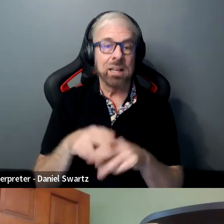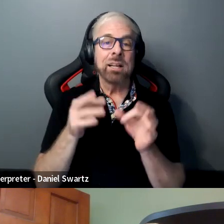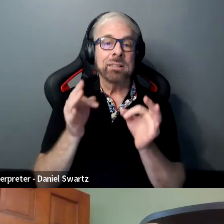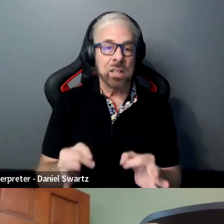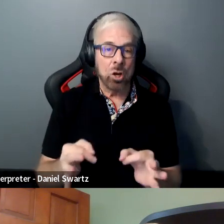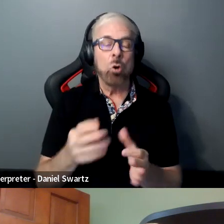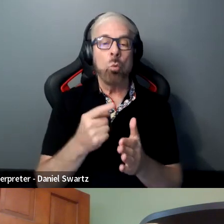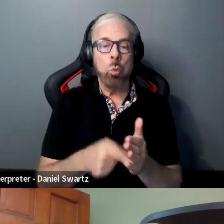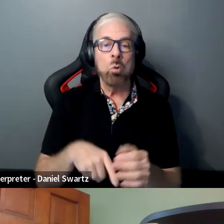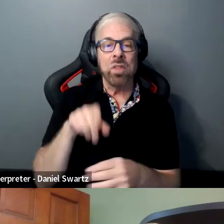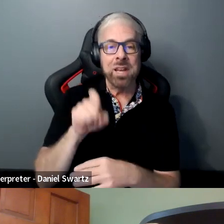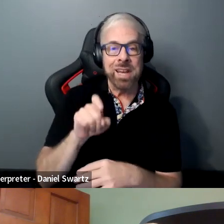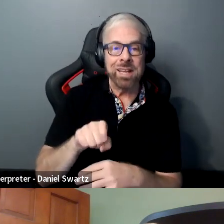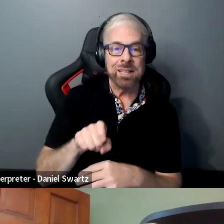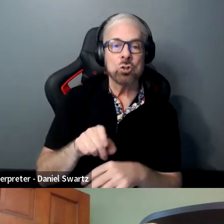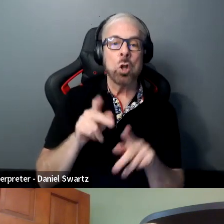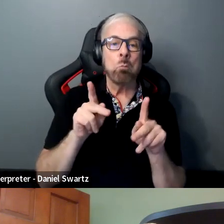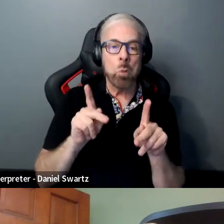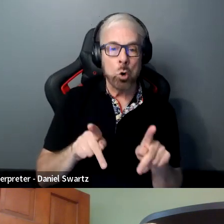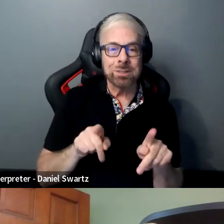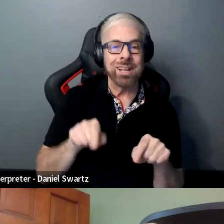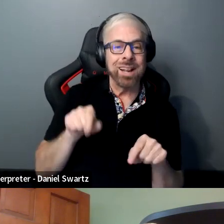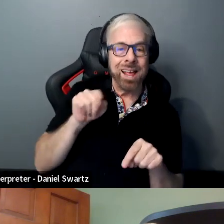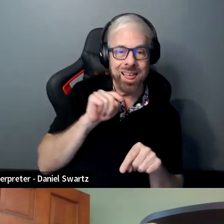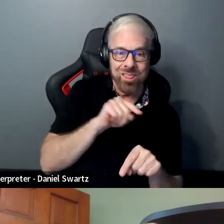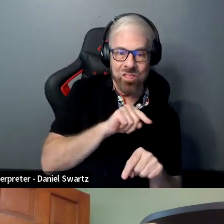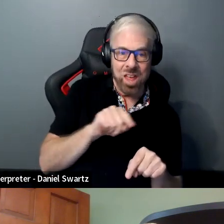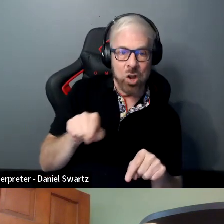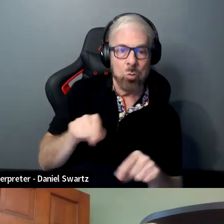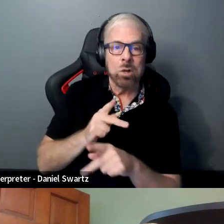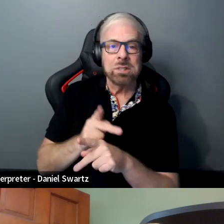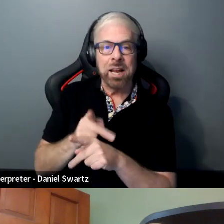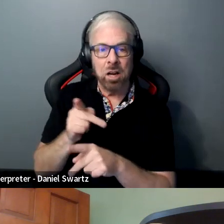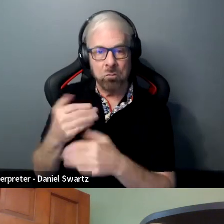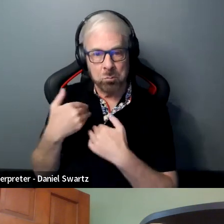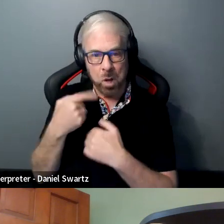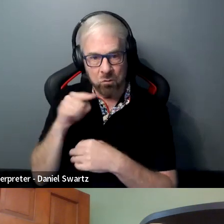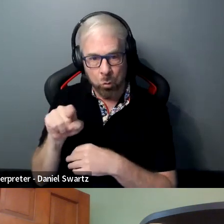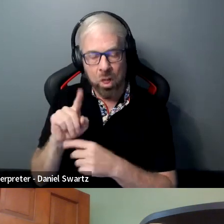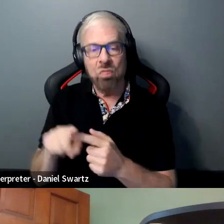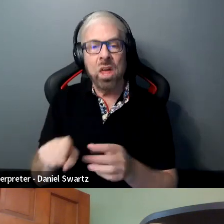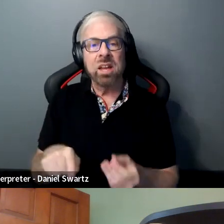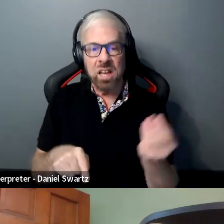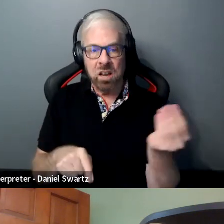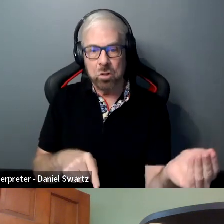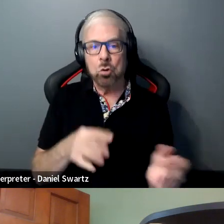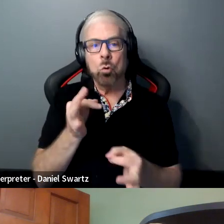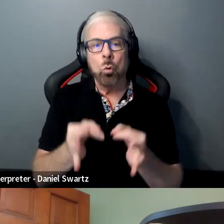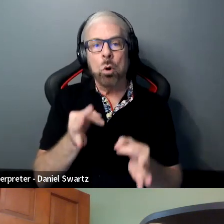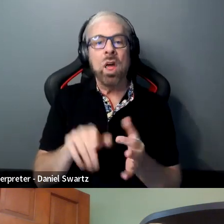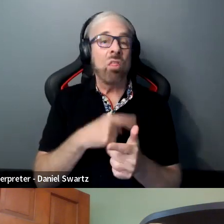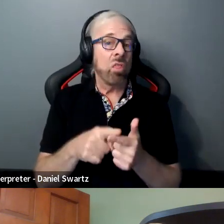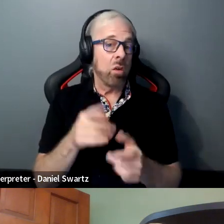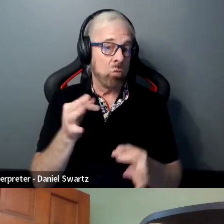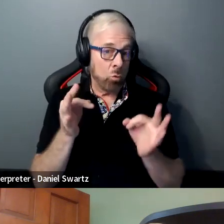the needs of the person they were going to be responsible for were and give that to the court so that the court could